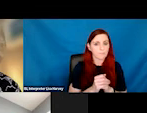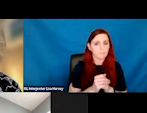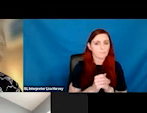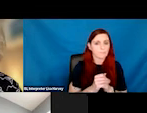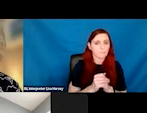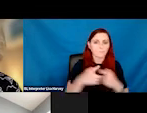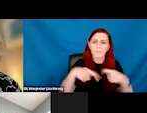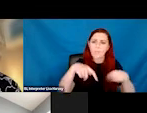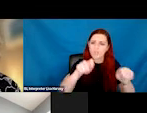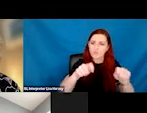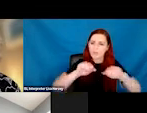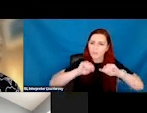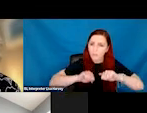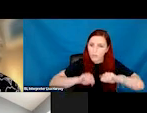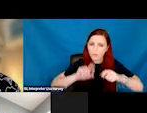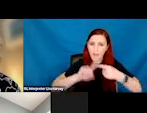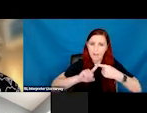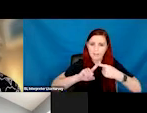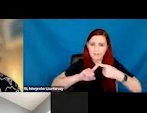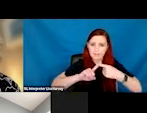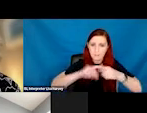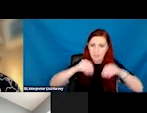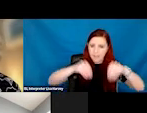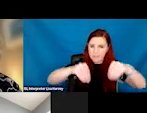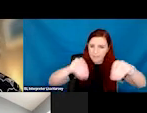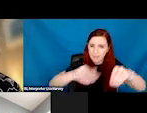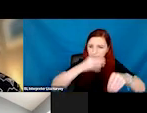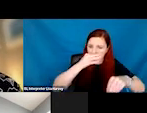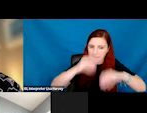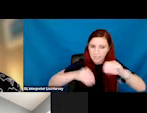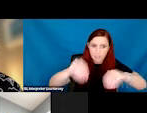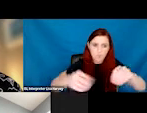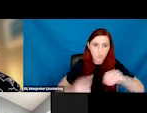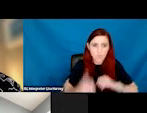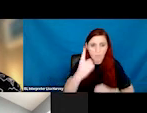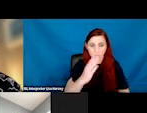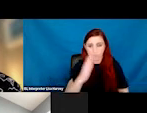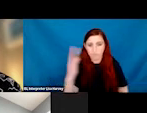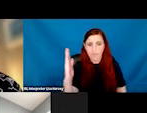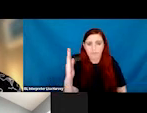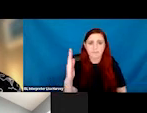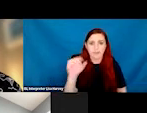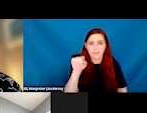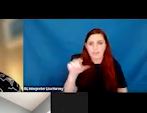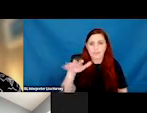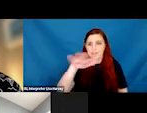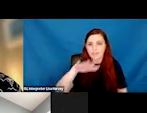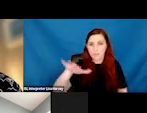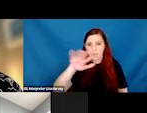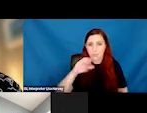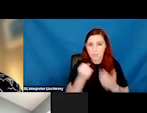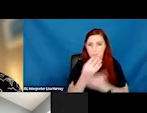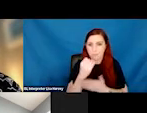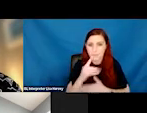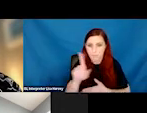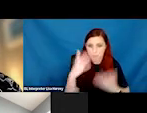Again, street furniture and planting. The top right slide is a situation I want to describe to you. I was